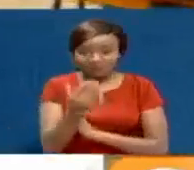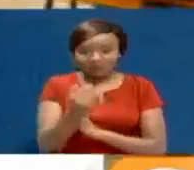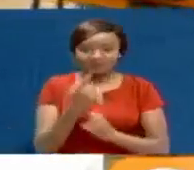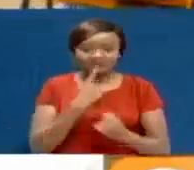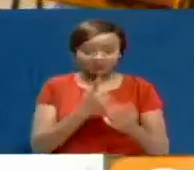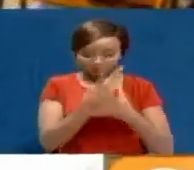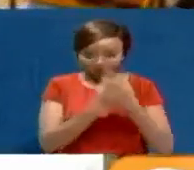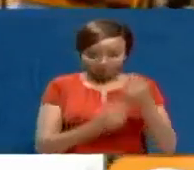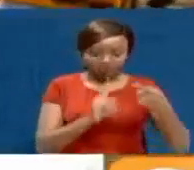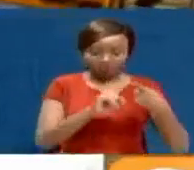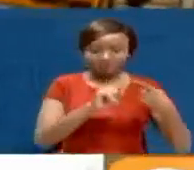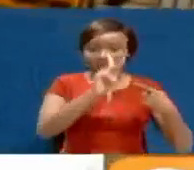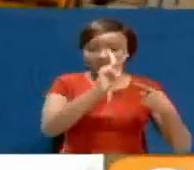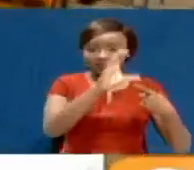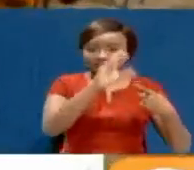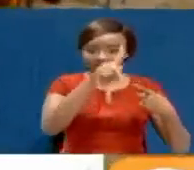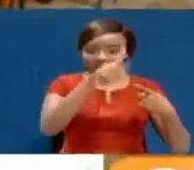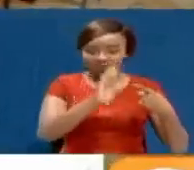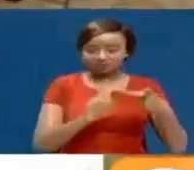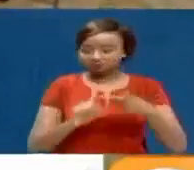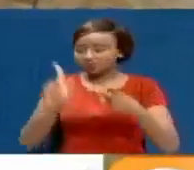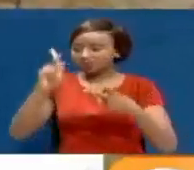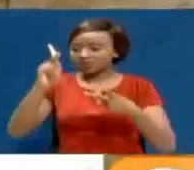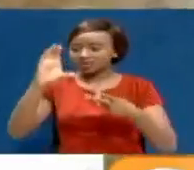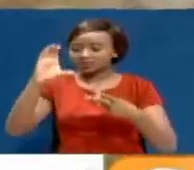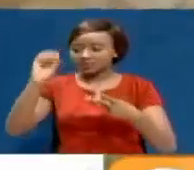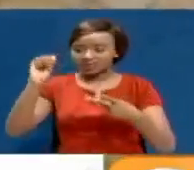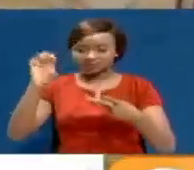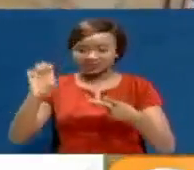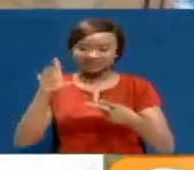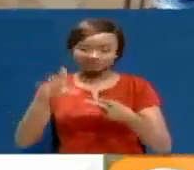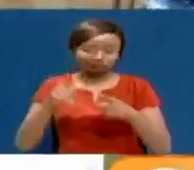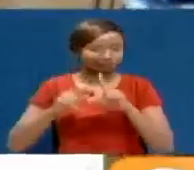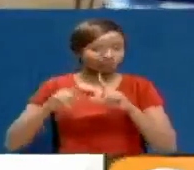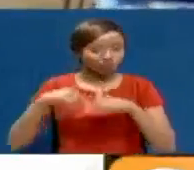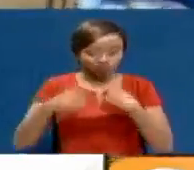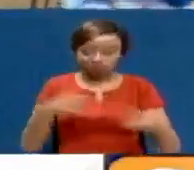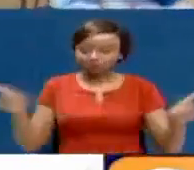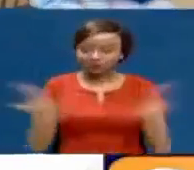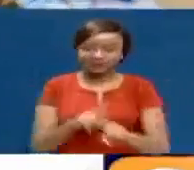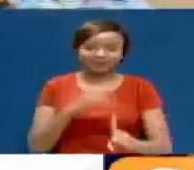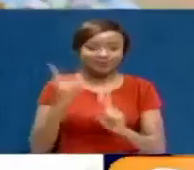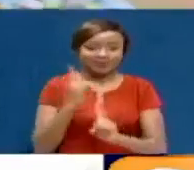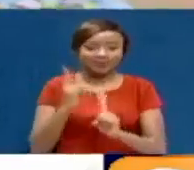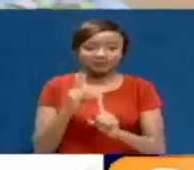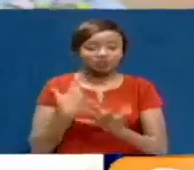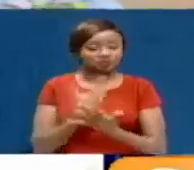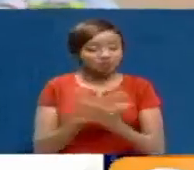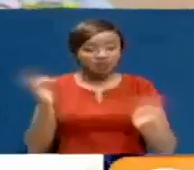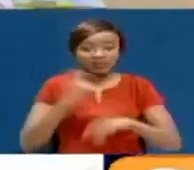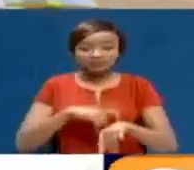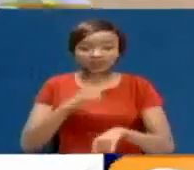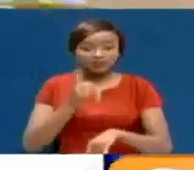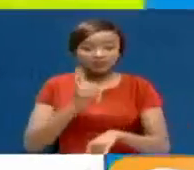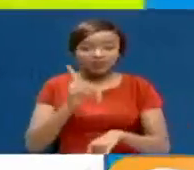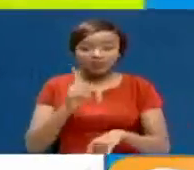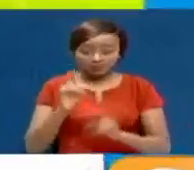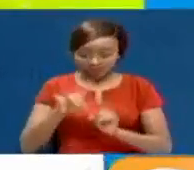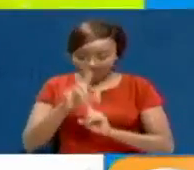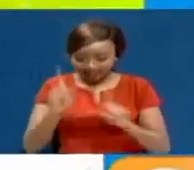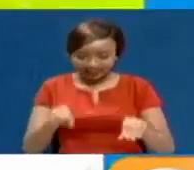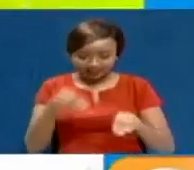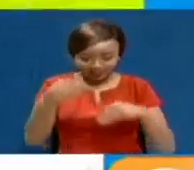both KCPE and KCSE exams remains intact. Whenever the examination is going to be administered,